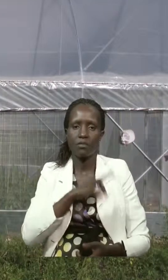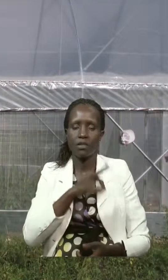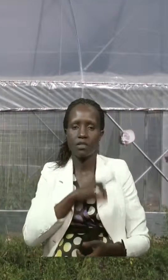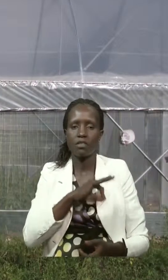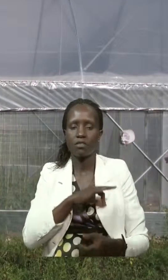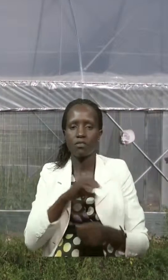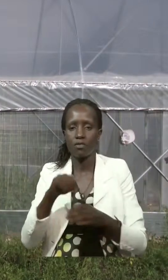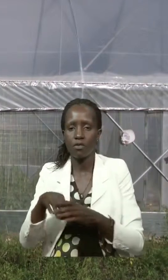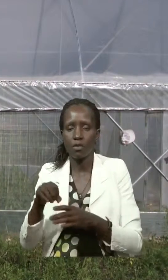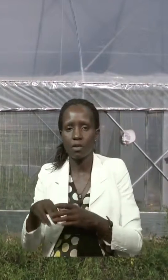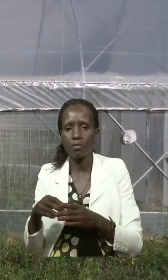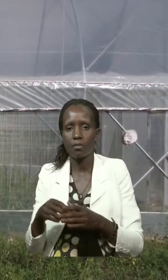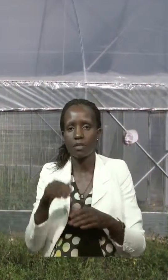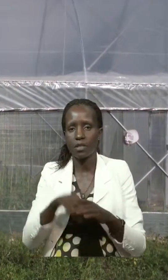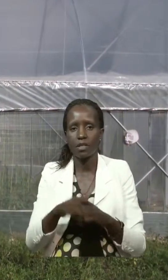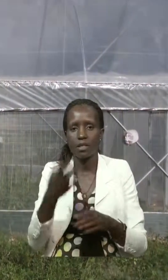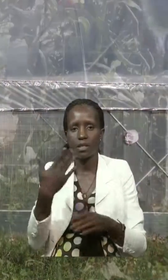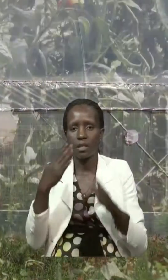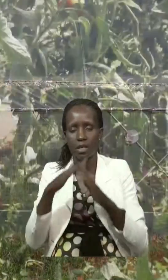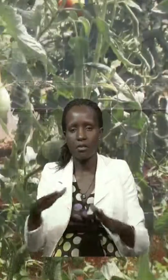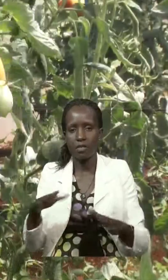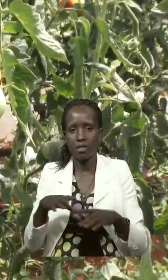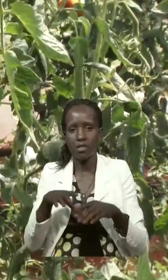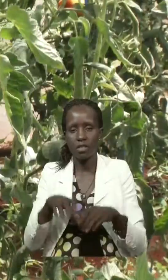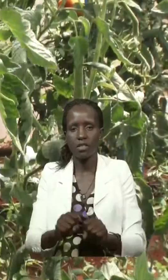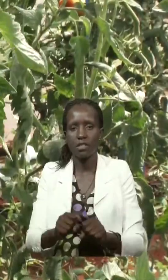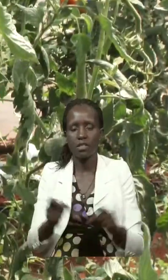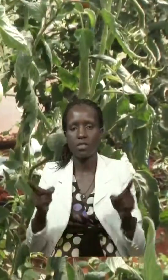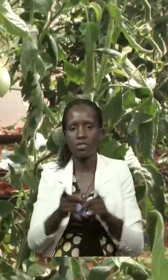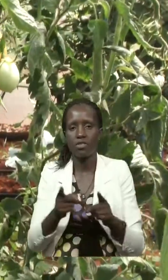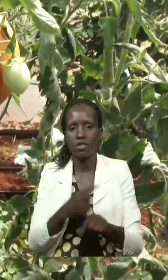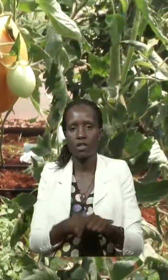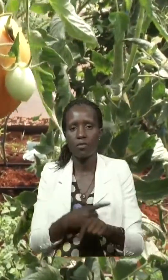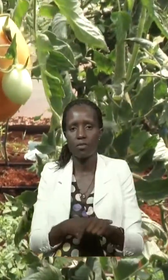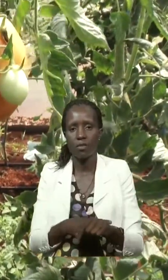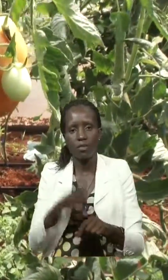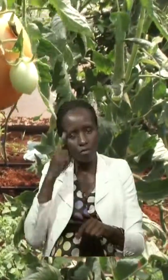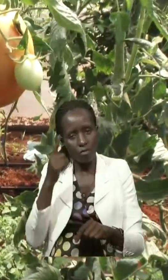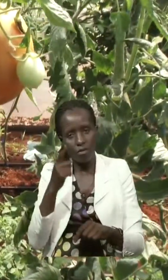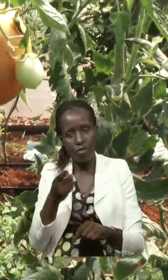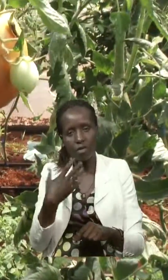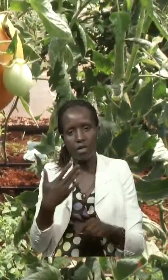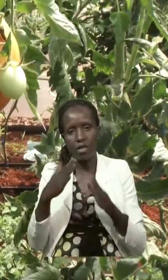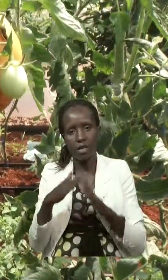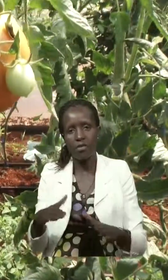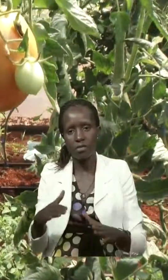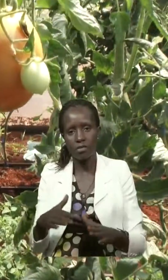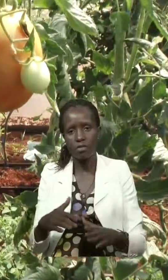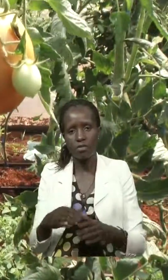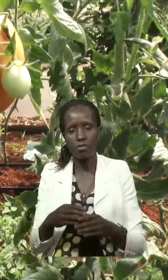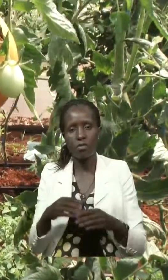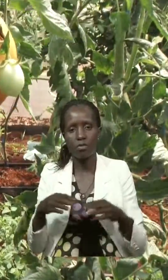Advantages of growing plants in a greenhouse is that it takes a shorter period, 2 months, for greenhouse-produced tomatoes to